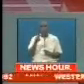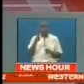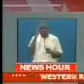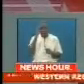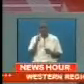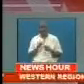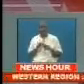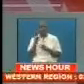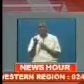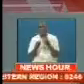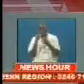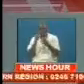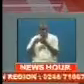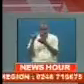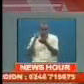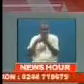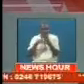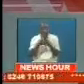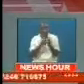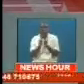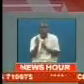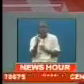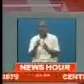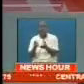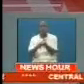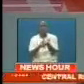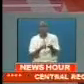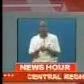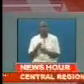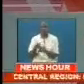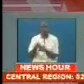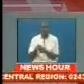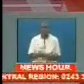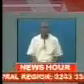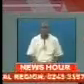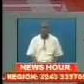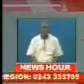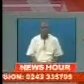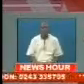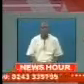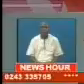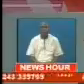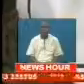Volta Regional Minister Helen Ntosu toured some registration centers in the region.